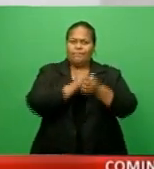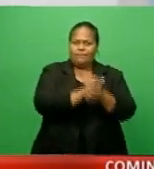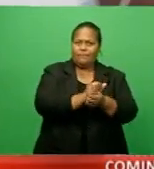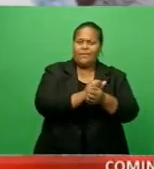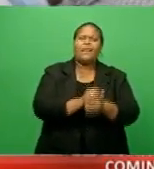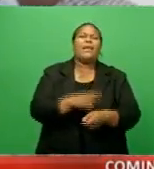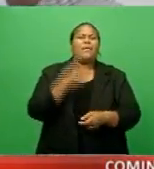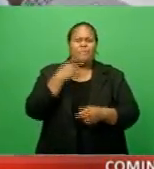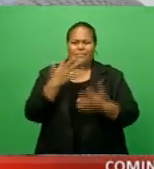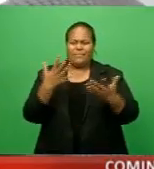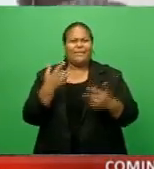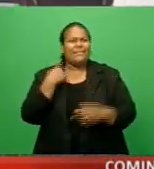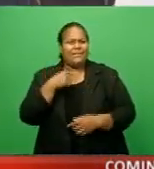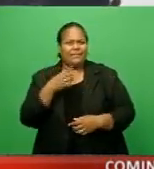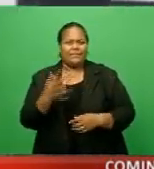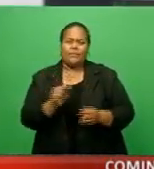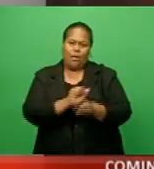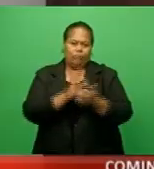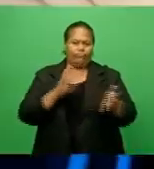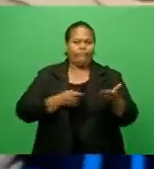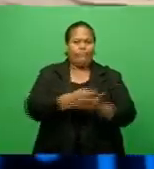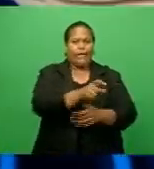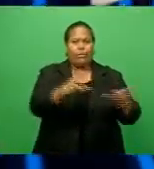manslaughter granted bail.